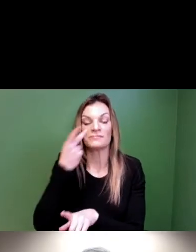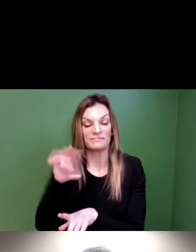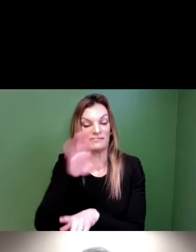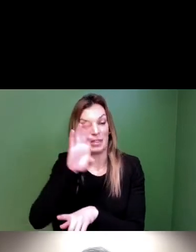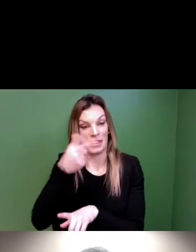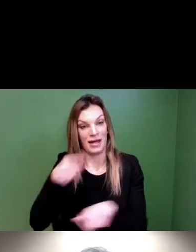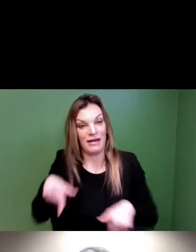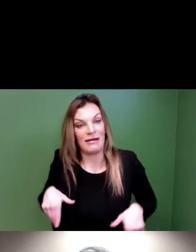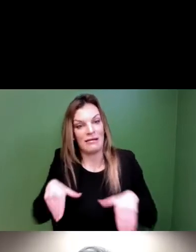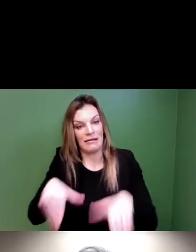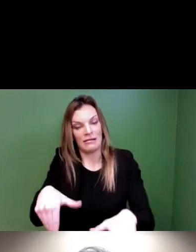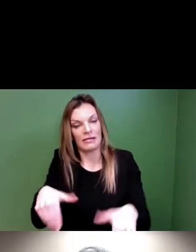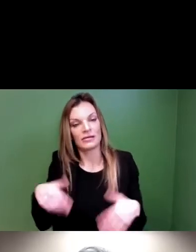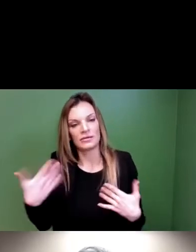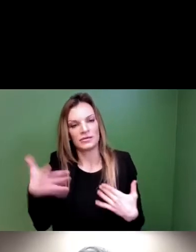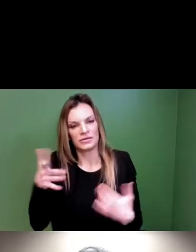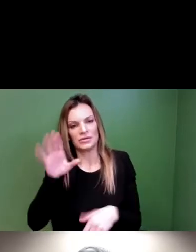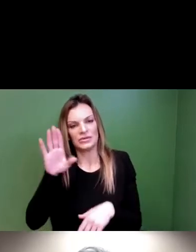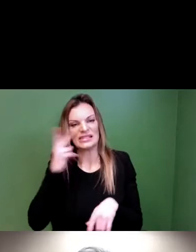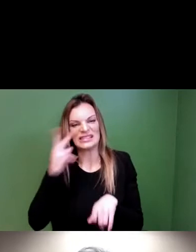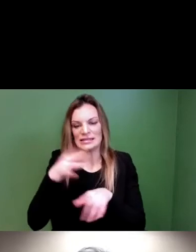leg, torquing his foot,